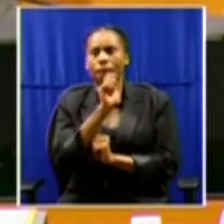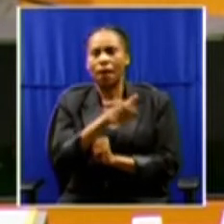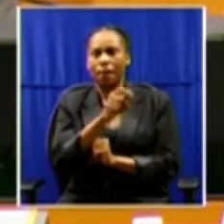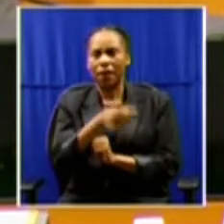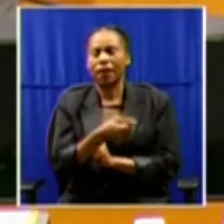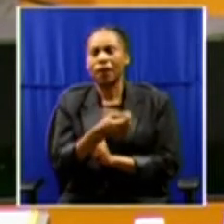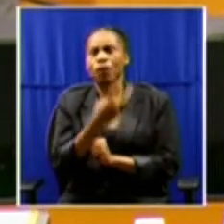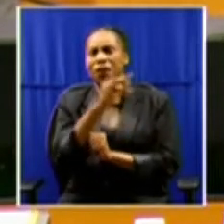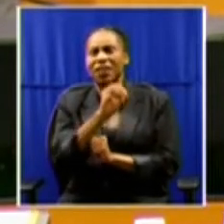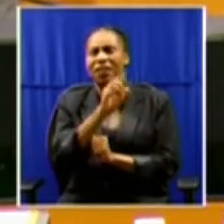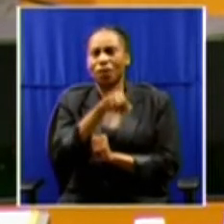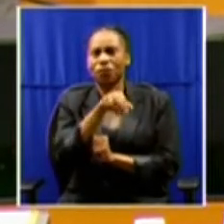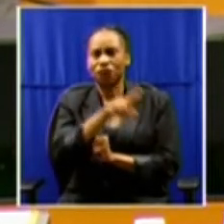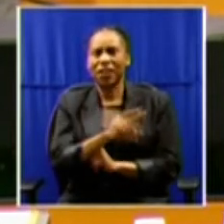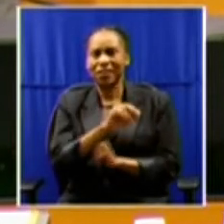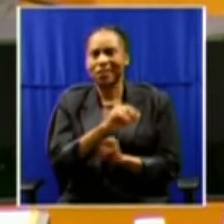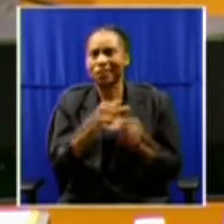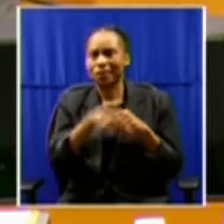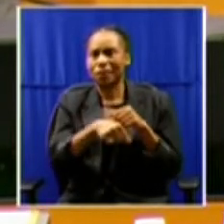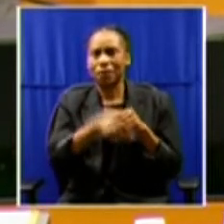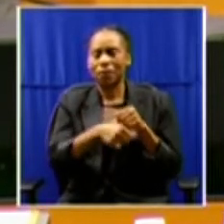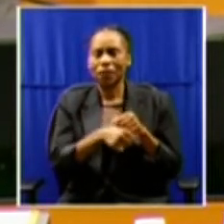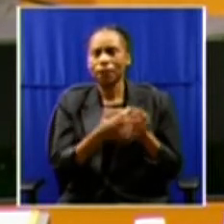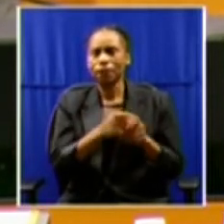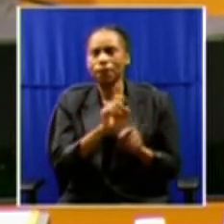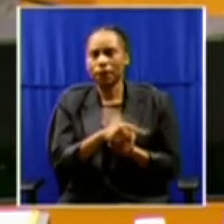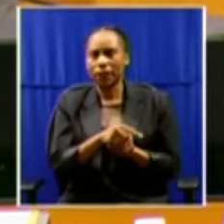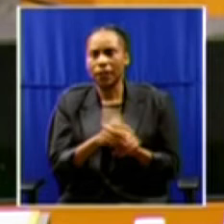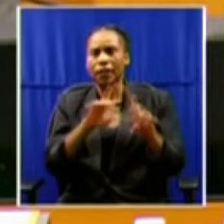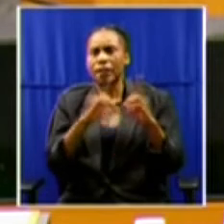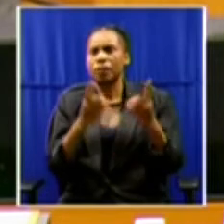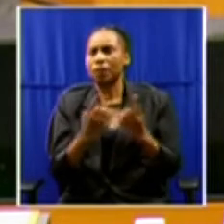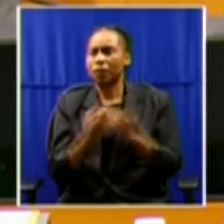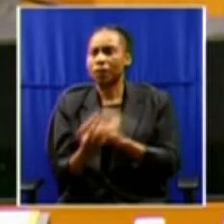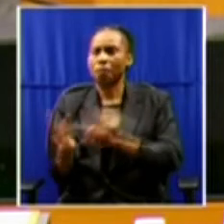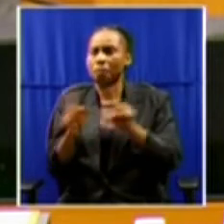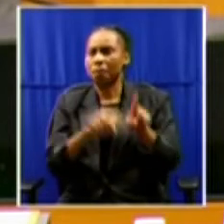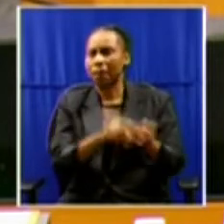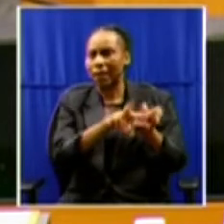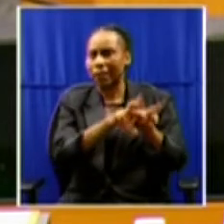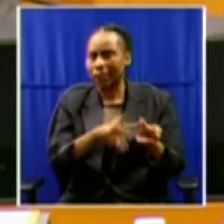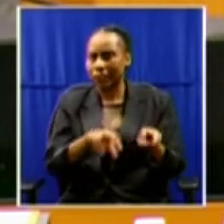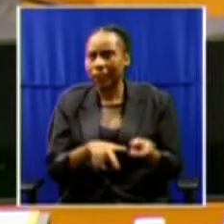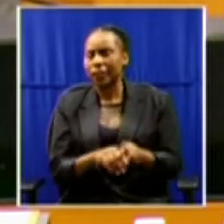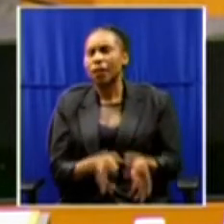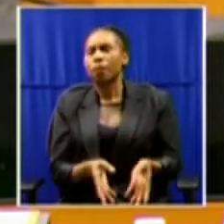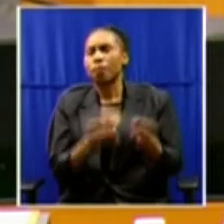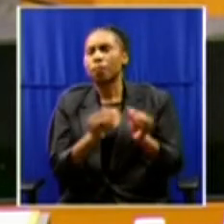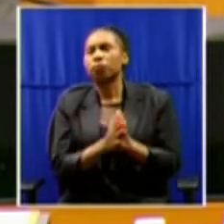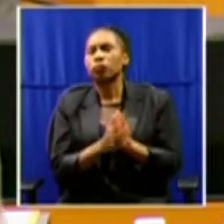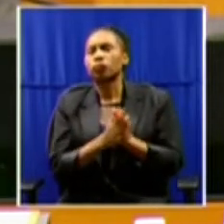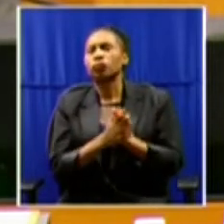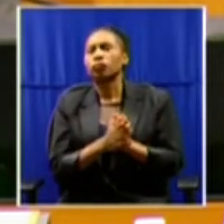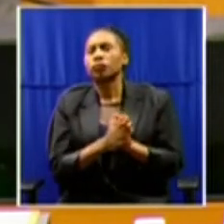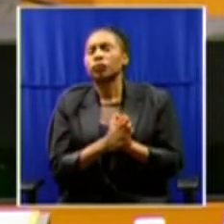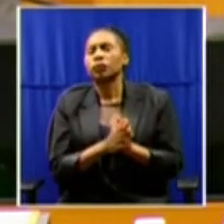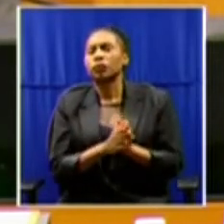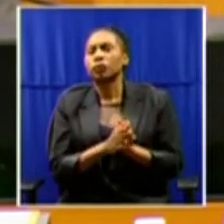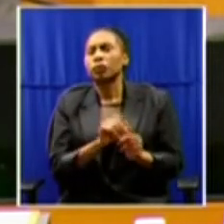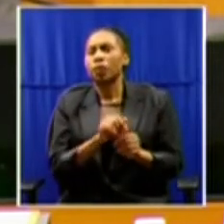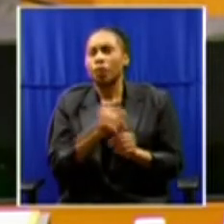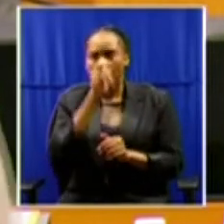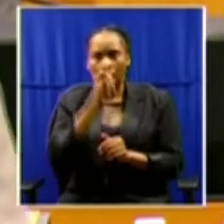month. What action has your department taken to investigate and hold corrupt Home Affairs officials to account for their part in this